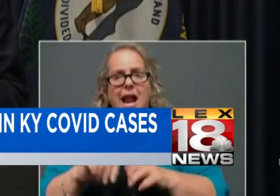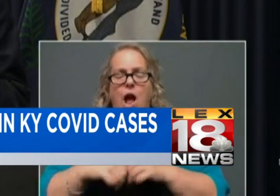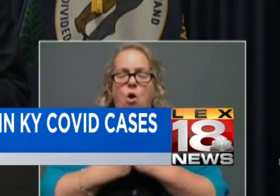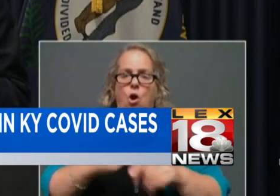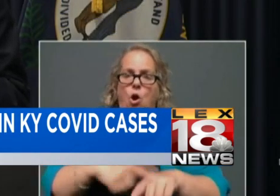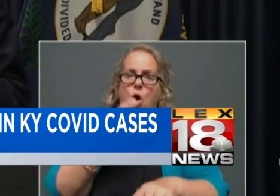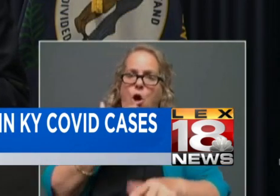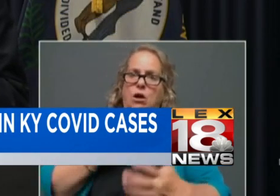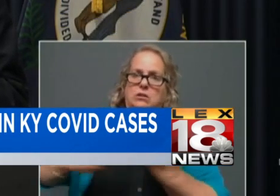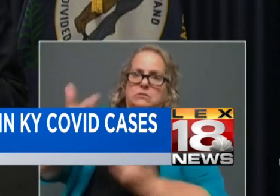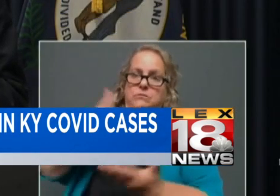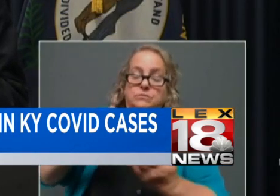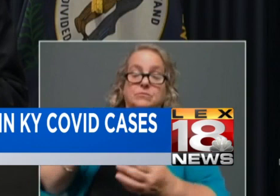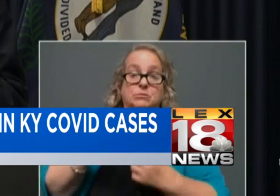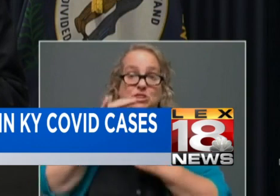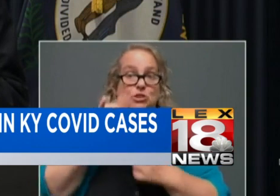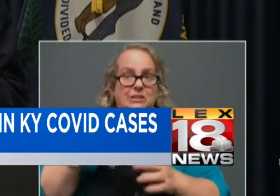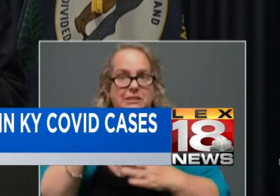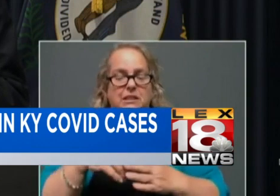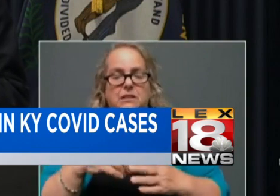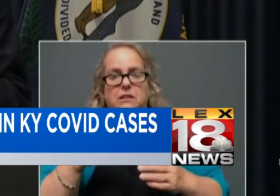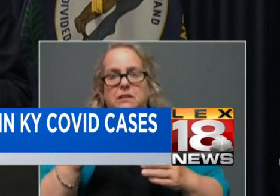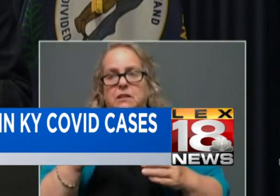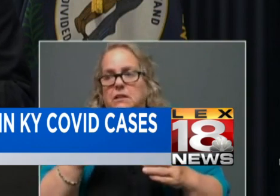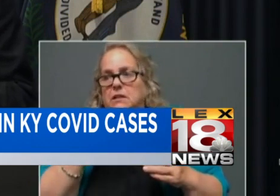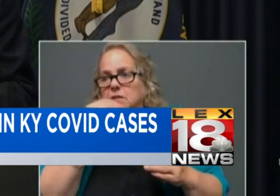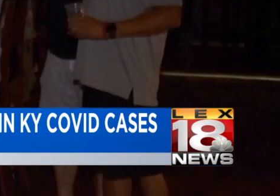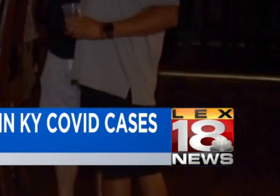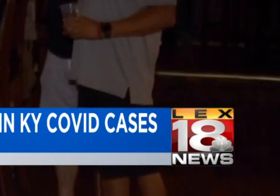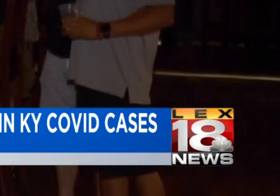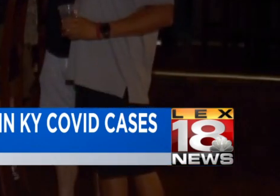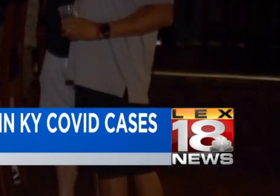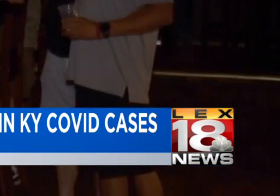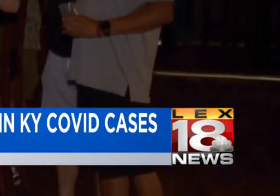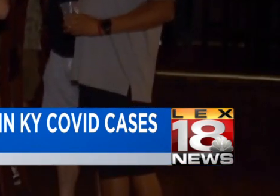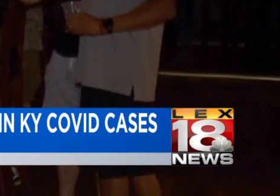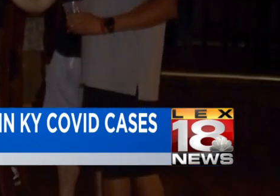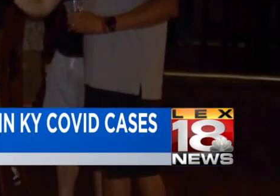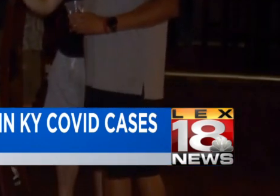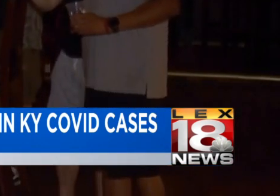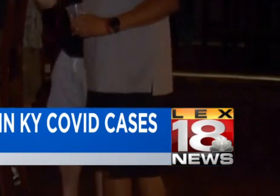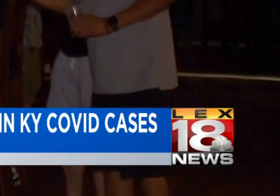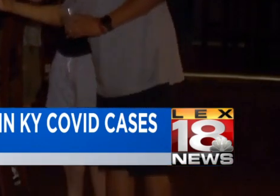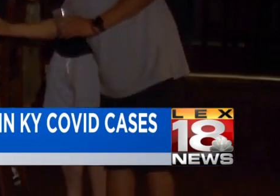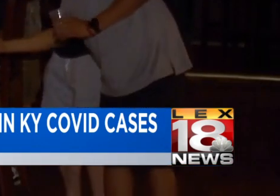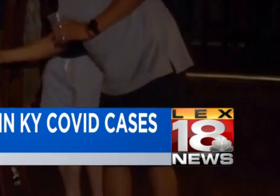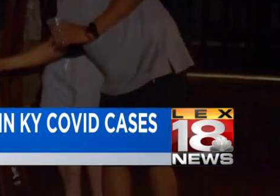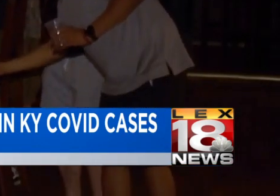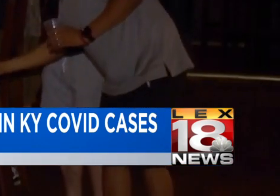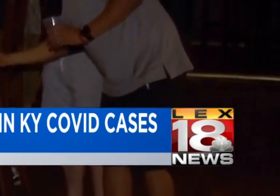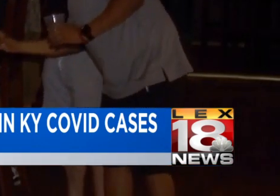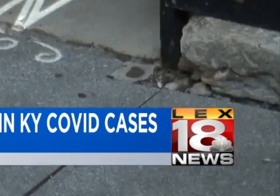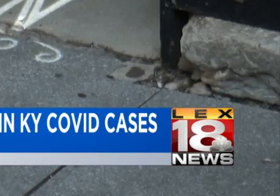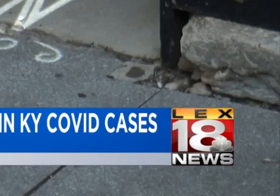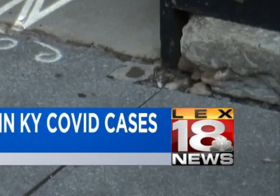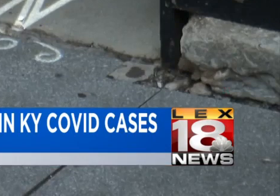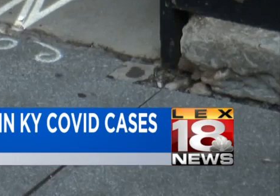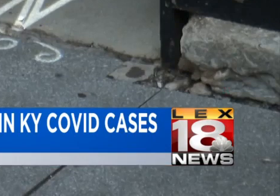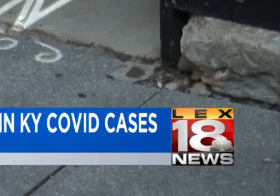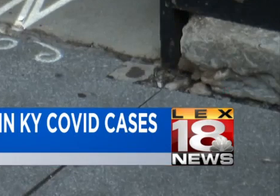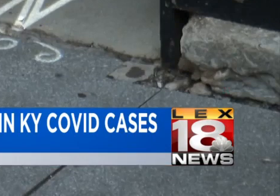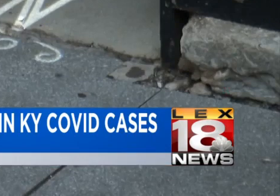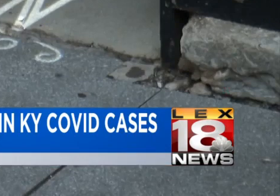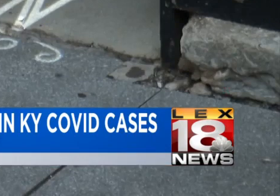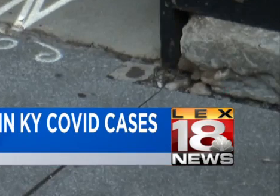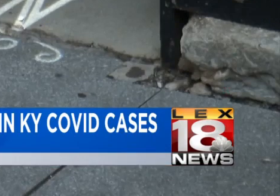in retail, for people in hospitality, but there's no question there are others. Business owners are already thinking about the recommendation. Bluegrass